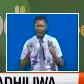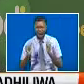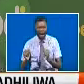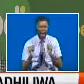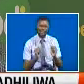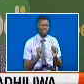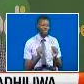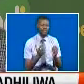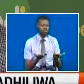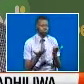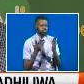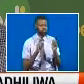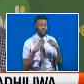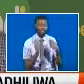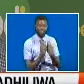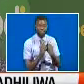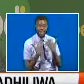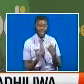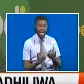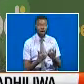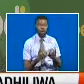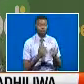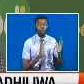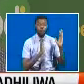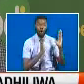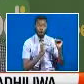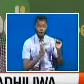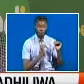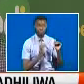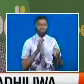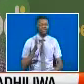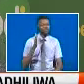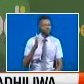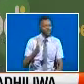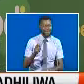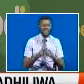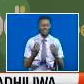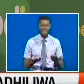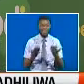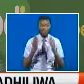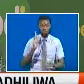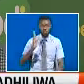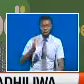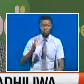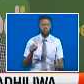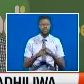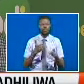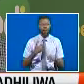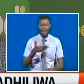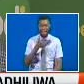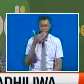teams. And now that you have come in, we hope that in the future, we are going to even build on this and create even